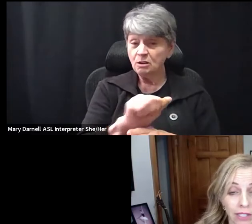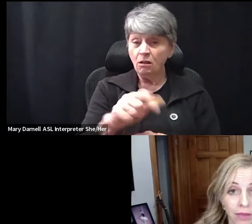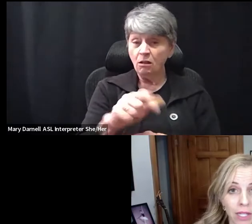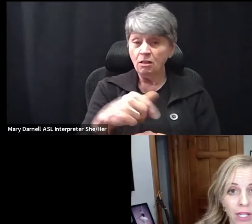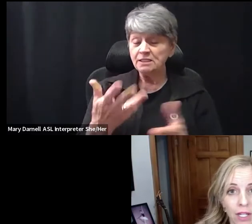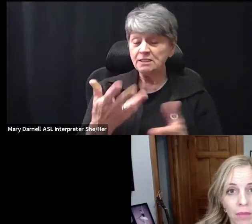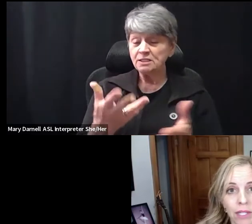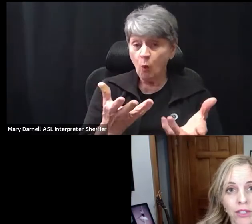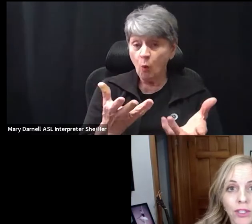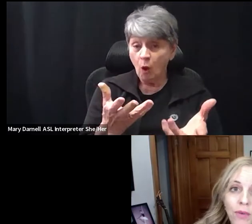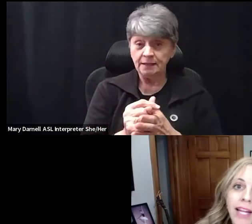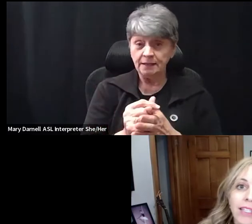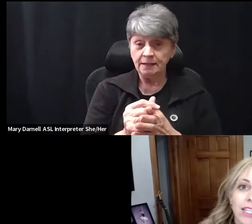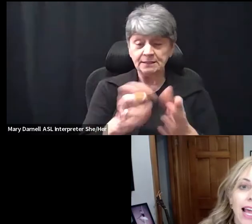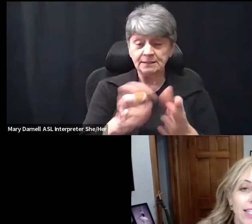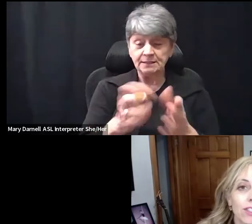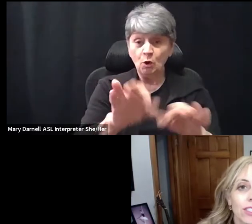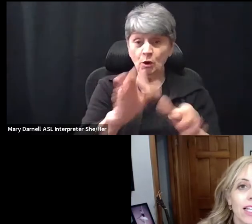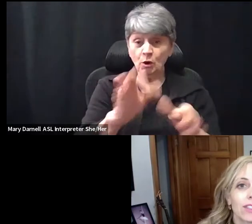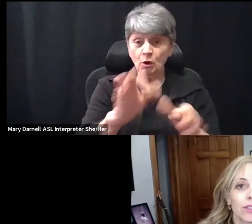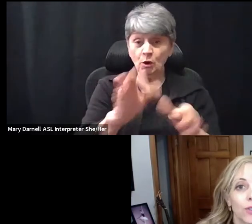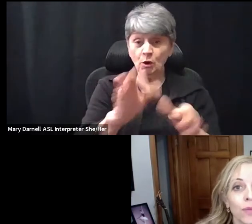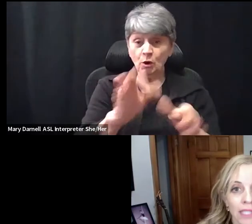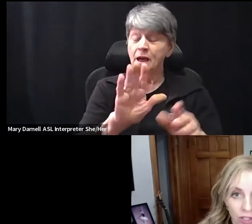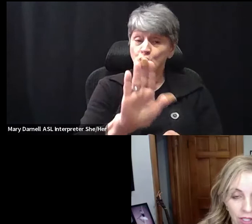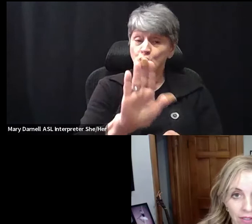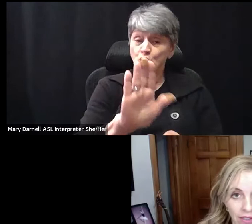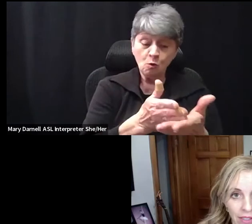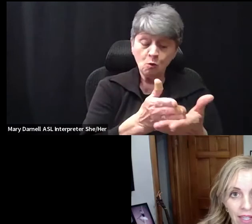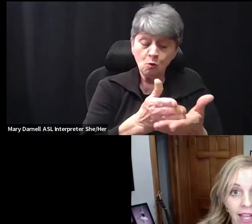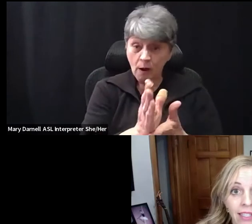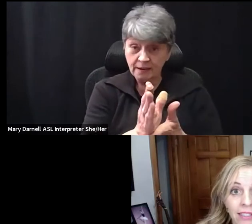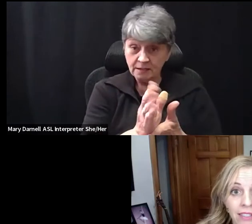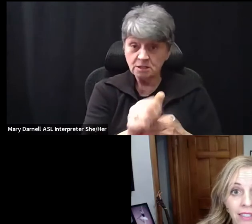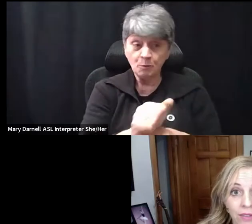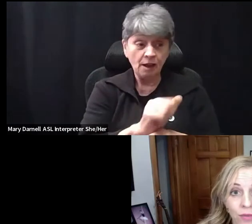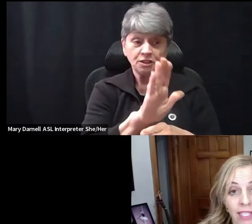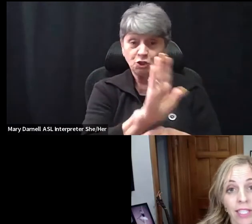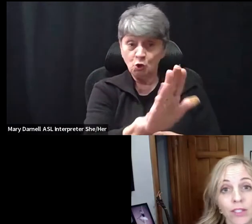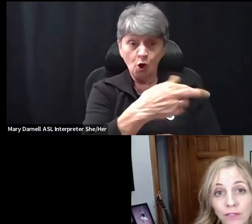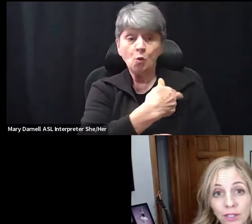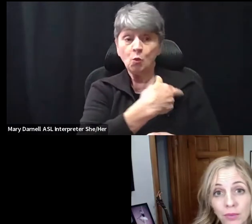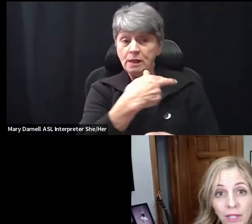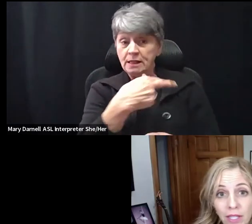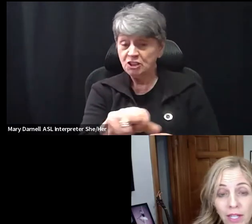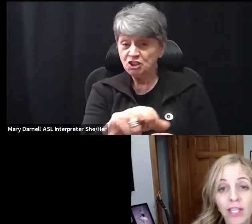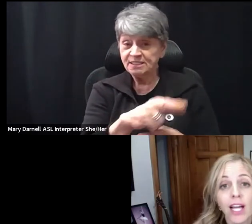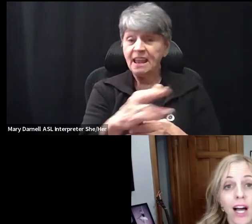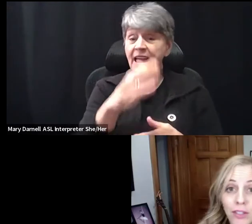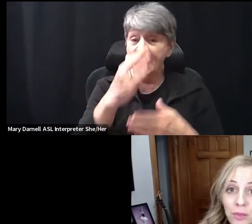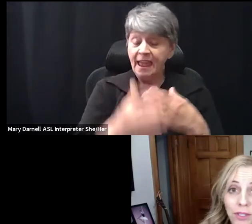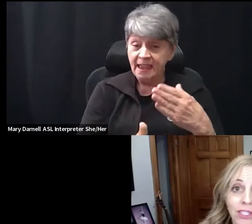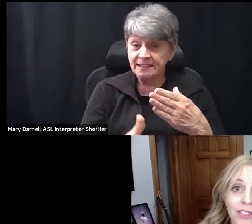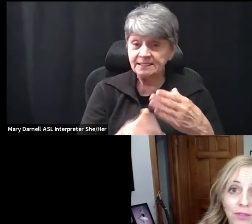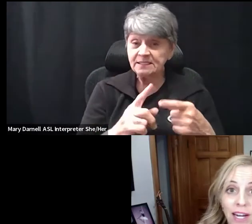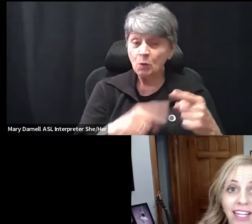religious freedom, but your right to exercise your religion ends when it interferes with the